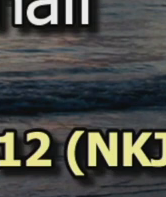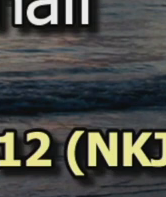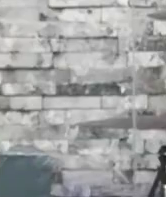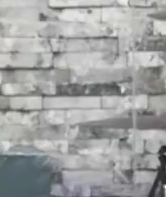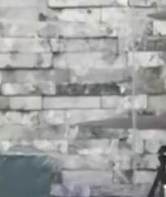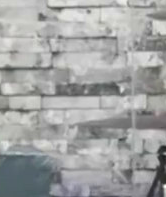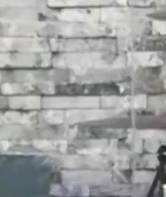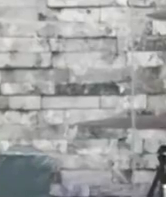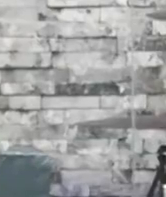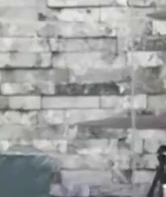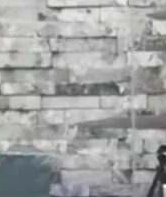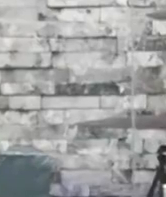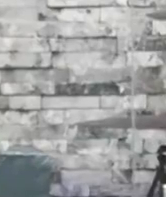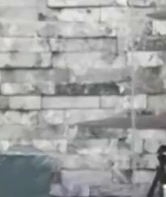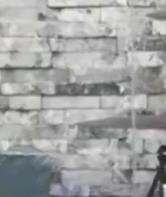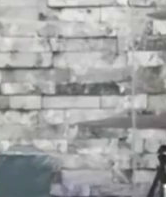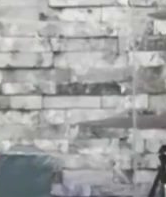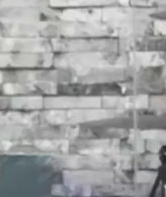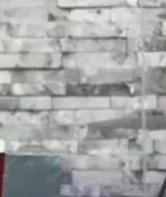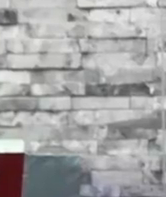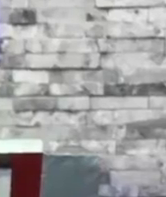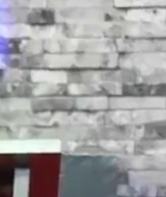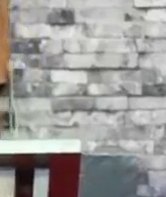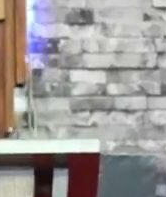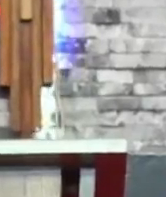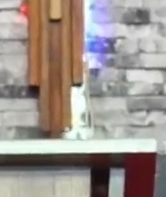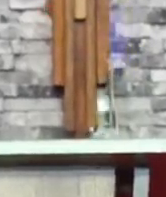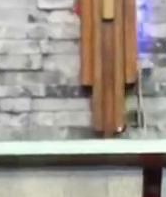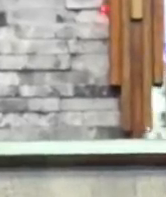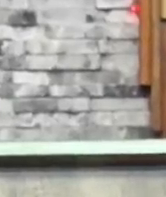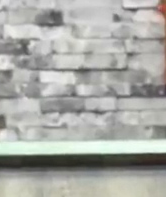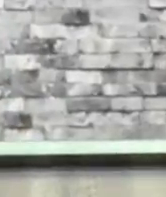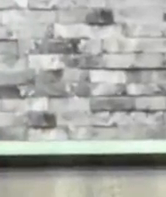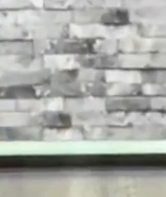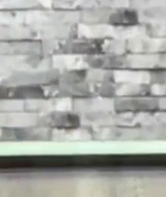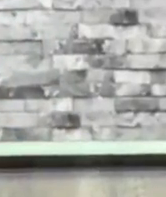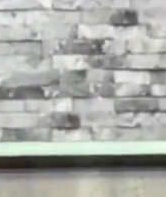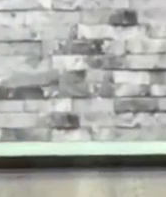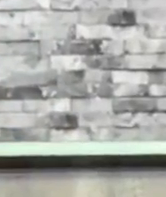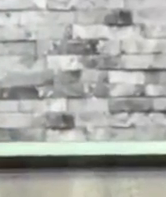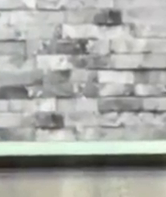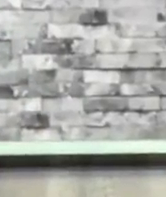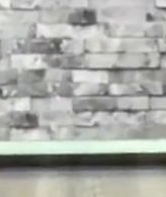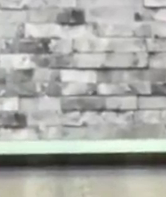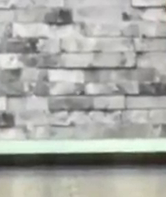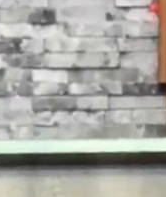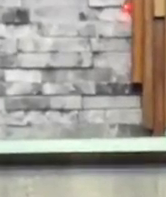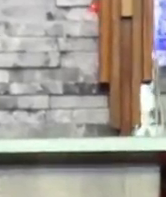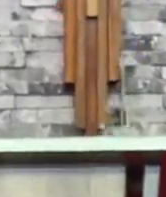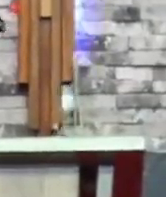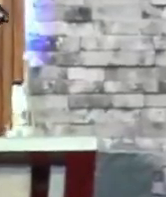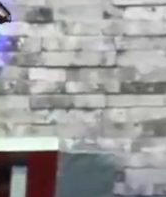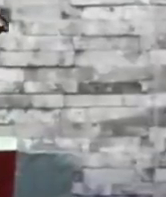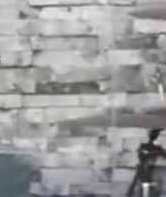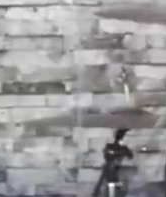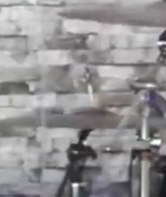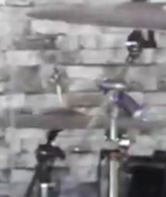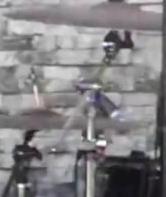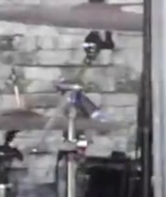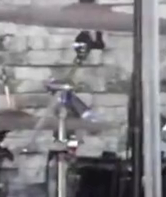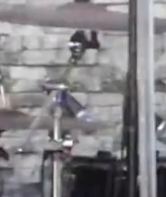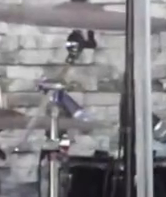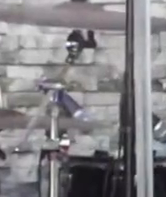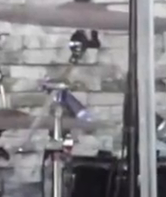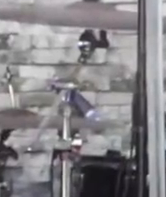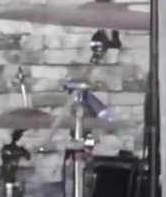there is no place you can hide from the presence of God. Hakuna mahali unaweza jificha kutoka uwepo wa Bwana. Jonah thought that by him going